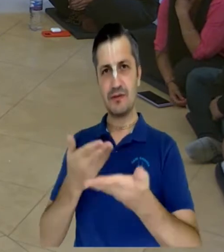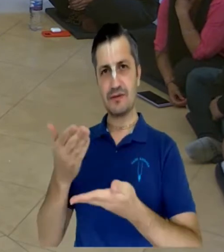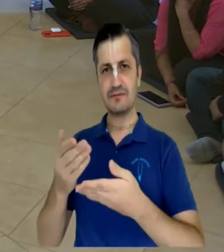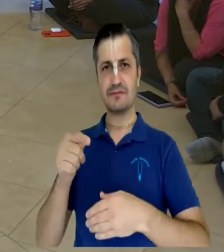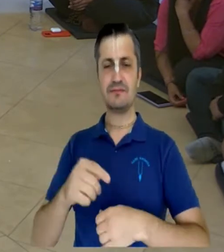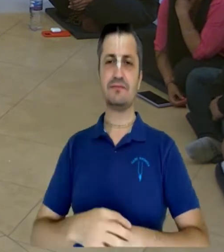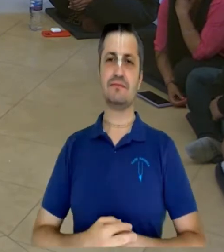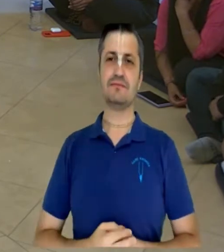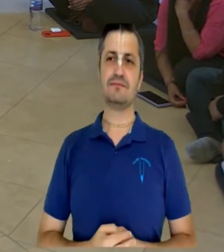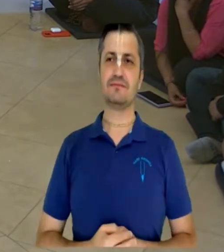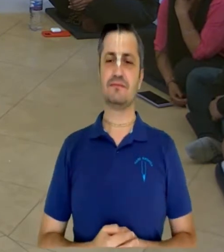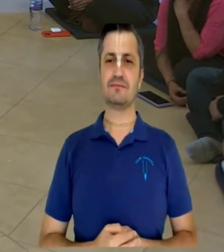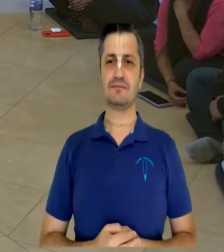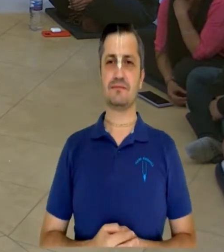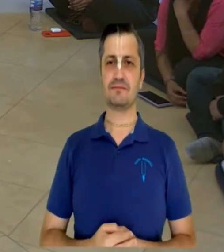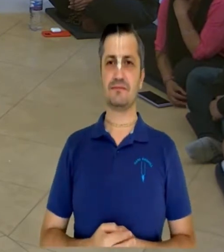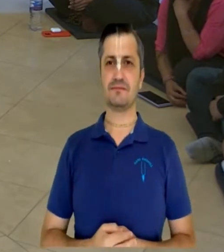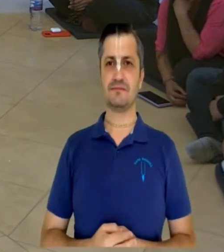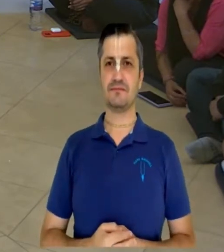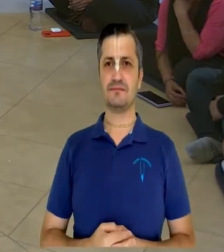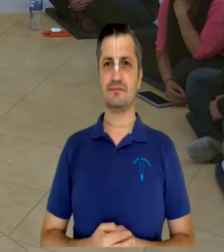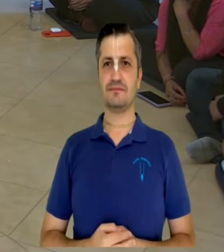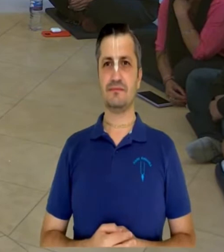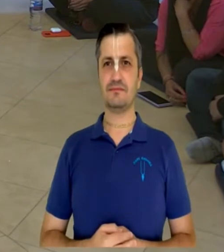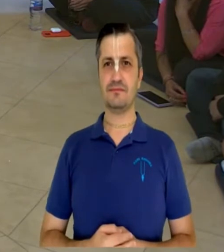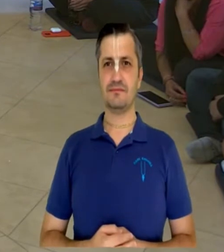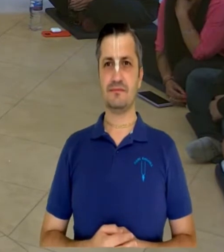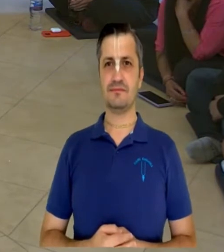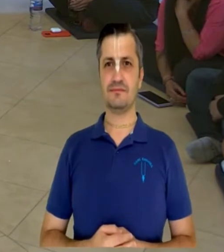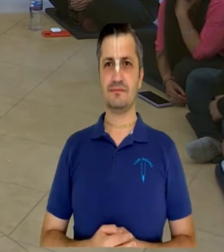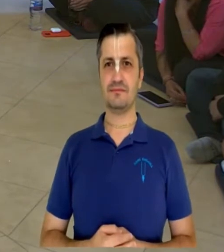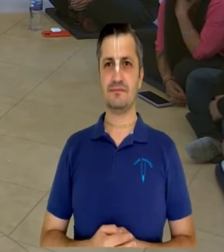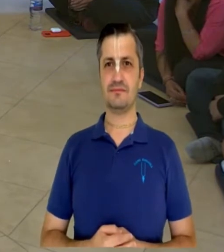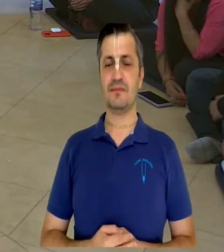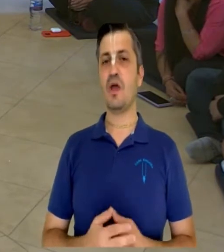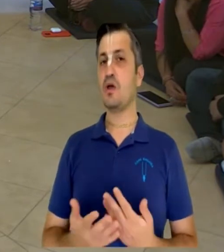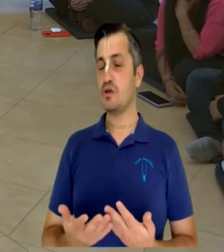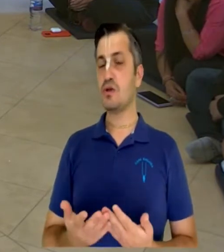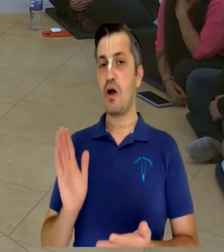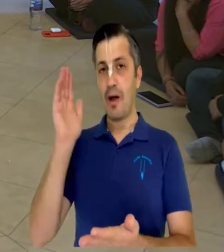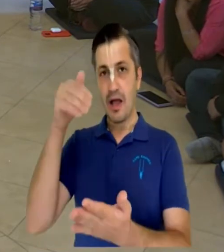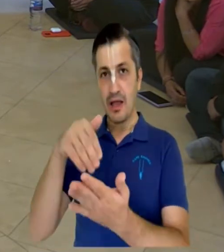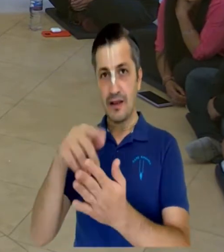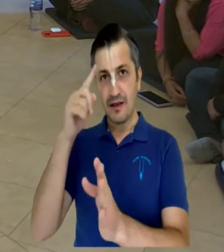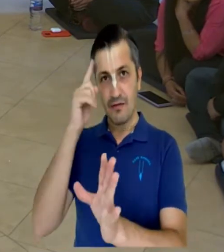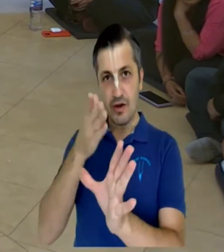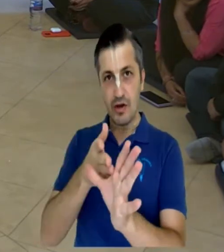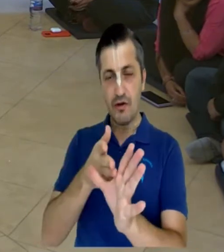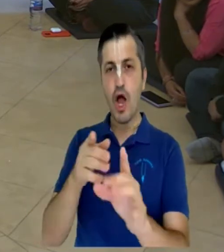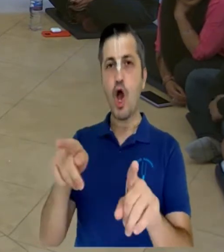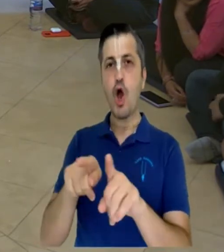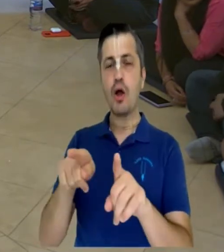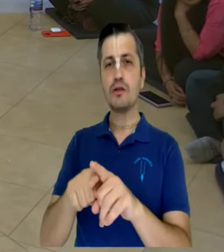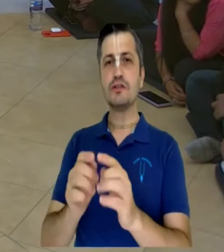As we can define Bhagavad Gita as a philosophical treatise, but it is also a theological